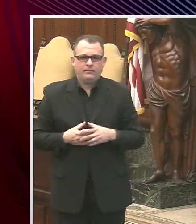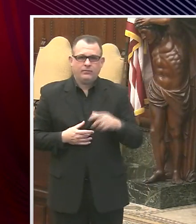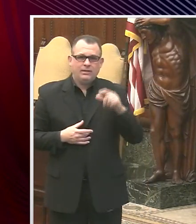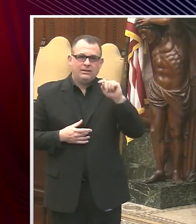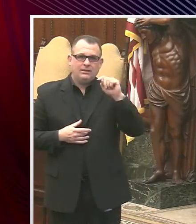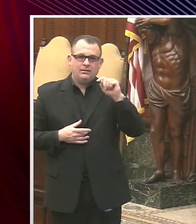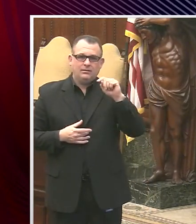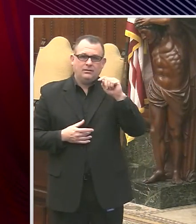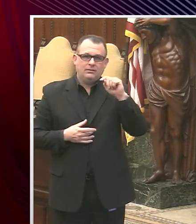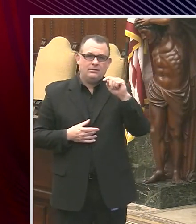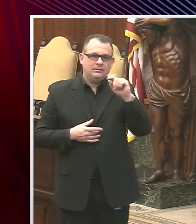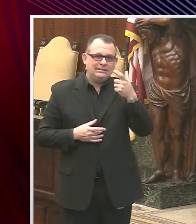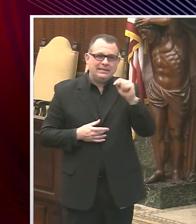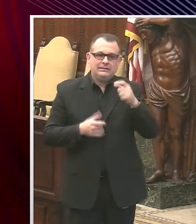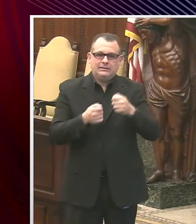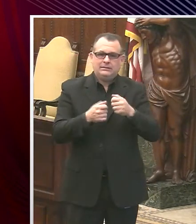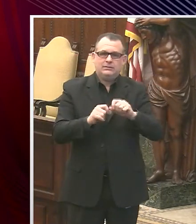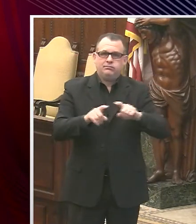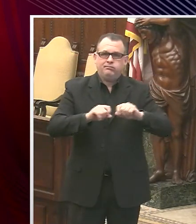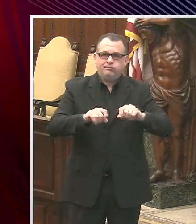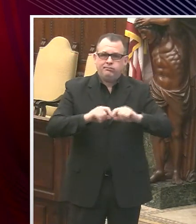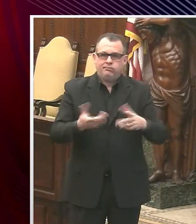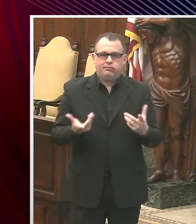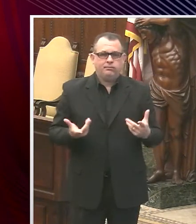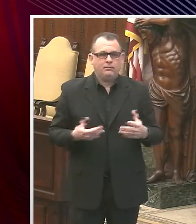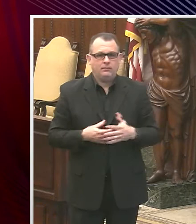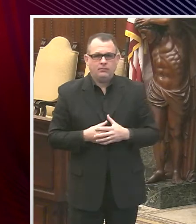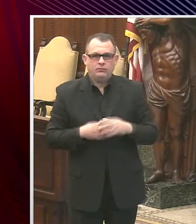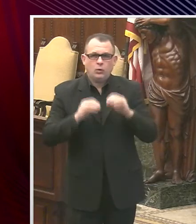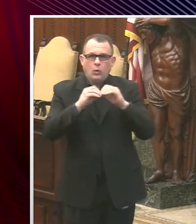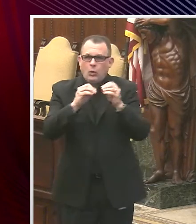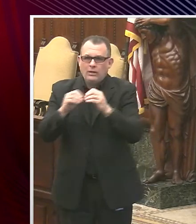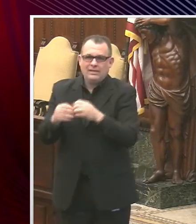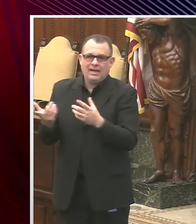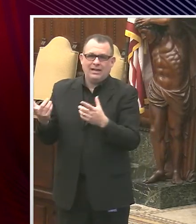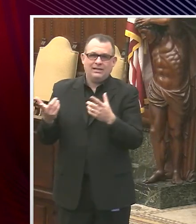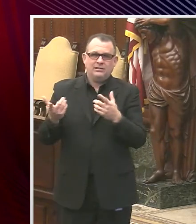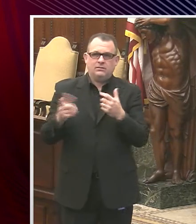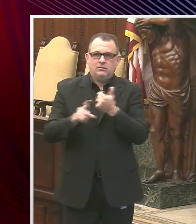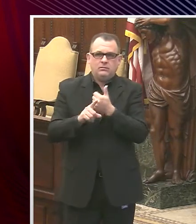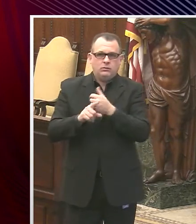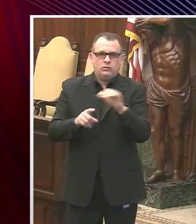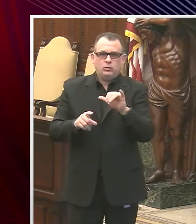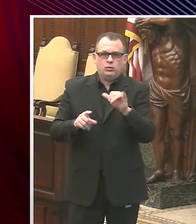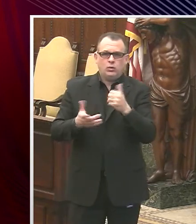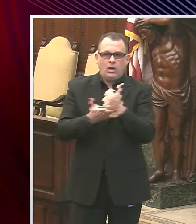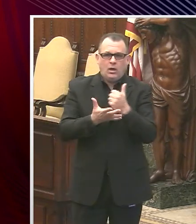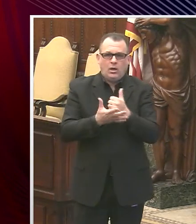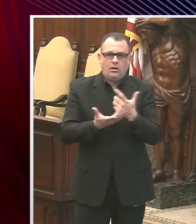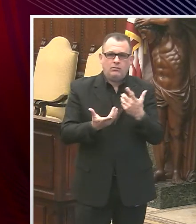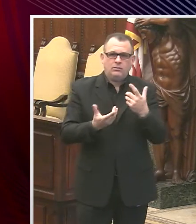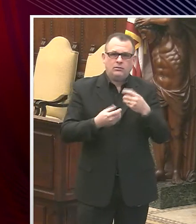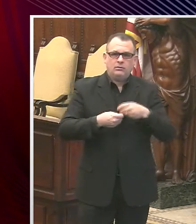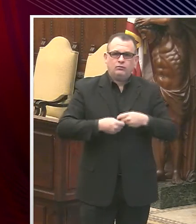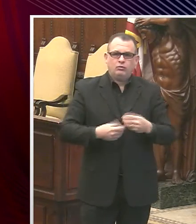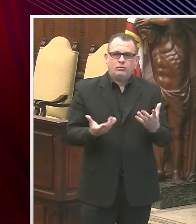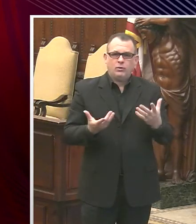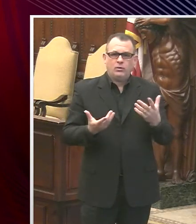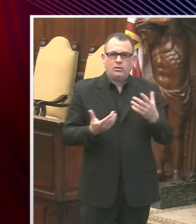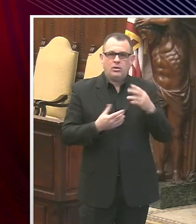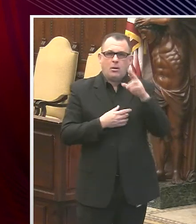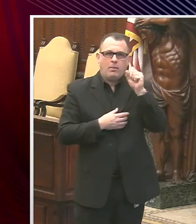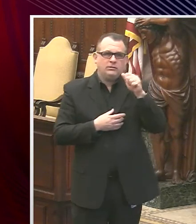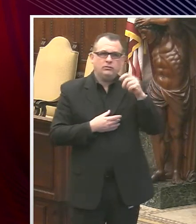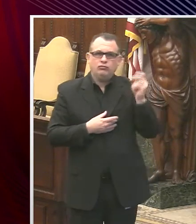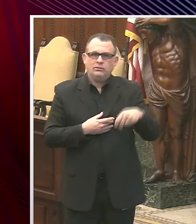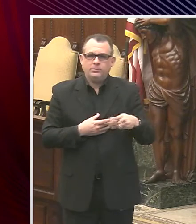messaging. And then there are organizational partners that are doing things like distributing these transit passes. And so we hope